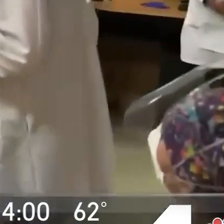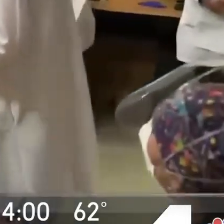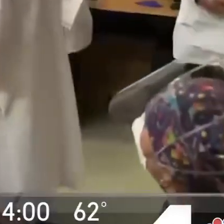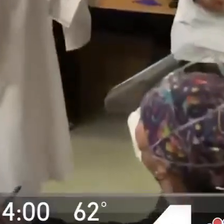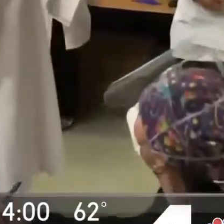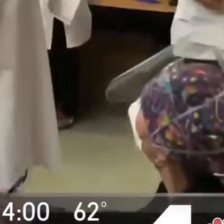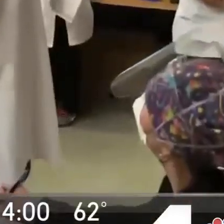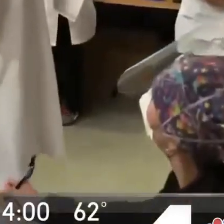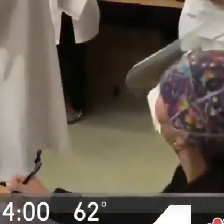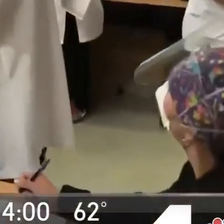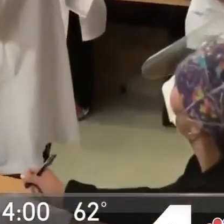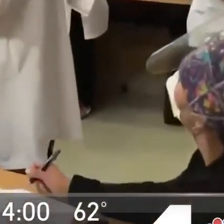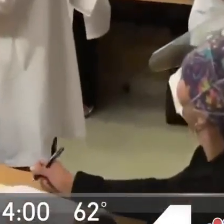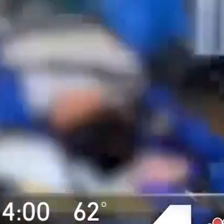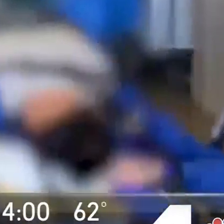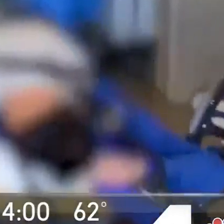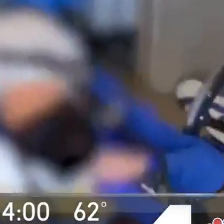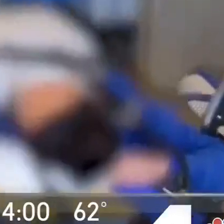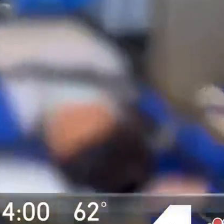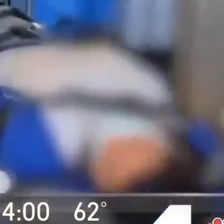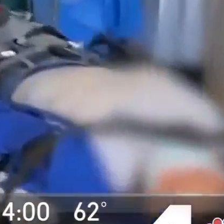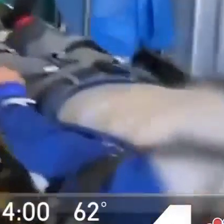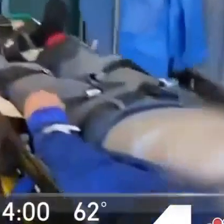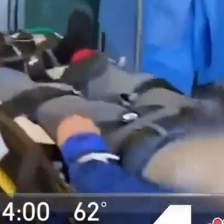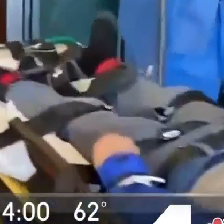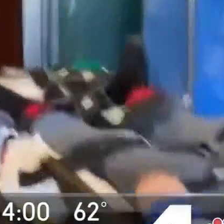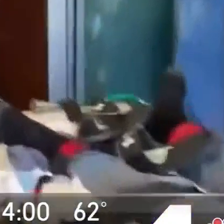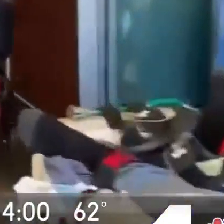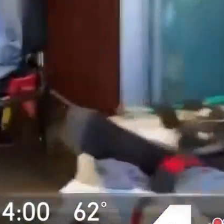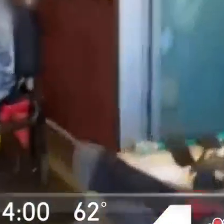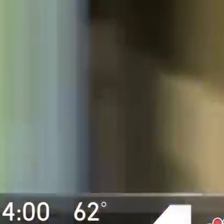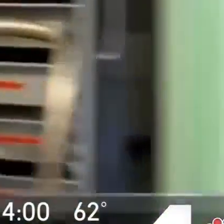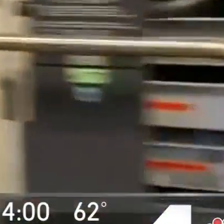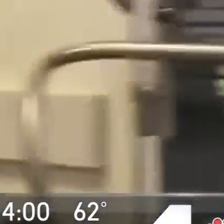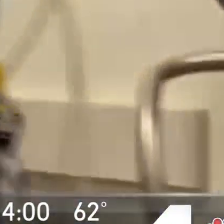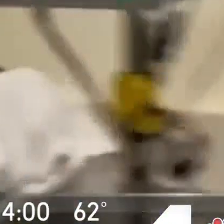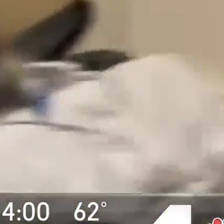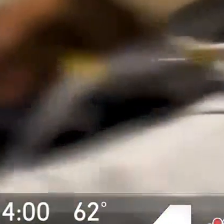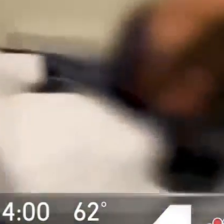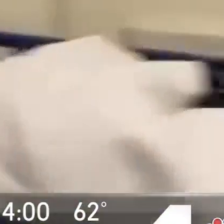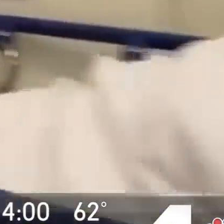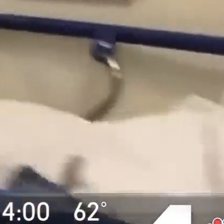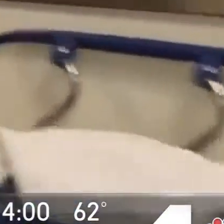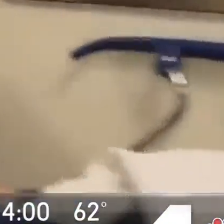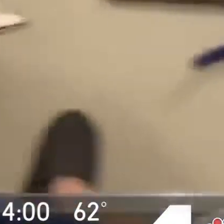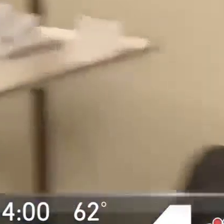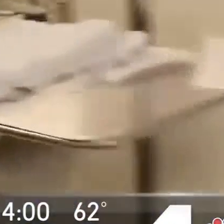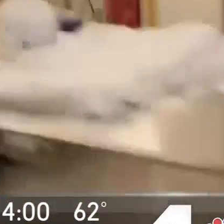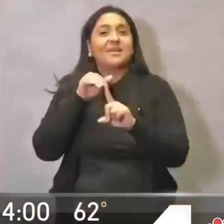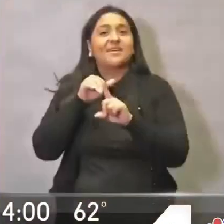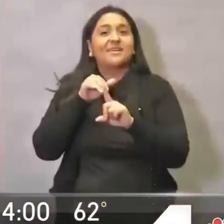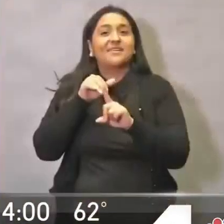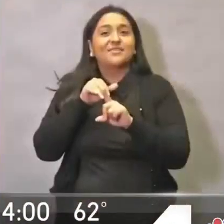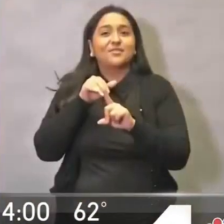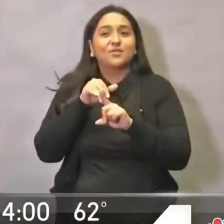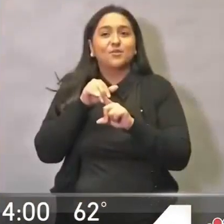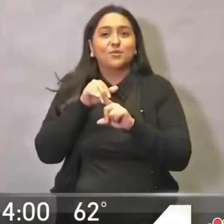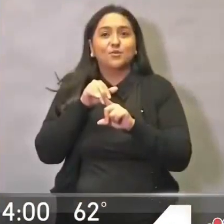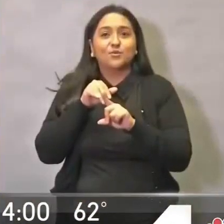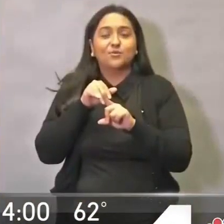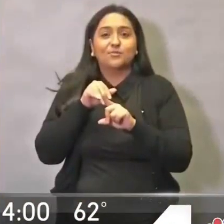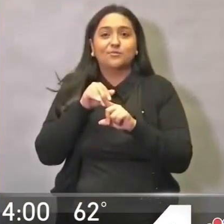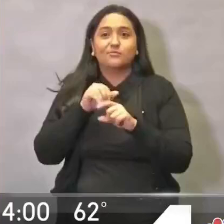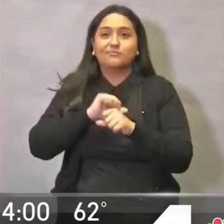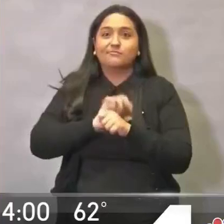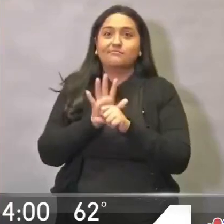Hospitals and intensive care remain on the brink, stretched to treat COVID. And now in the first week of the new year, further warning. Given the current state